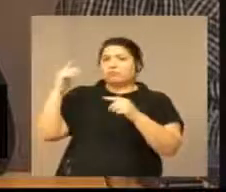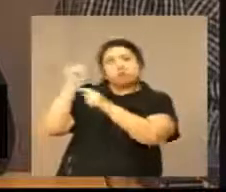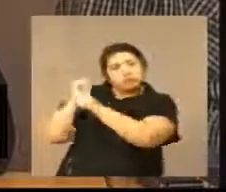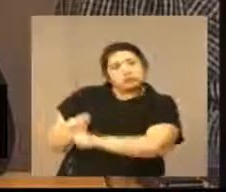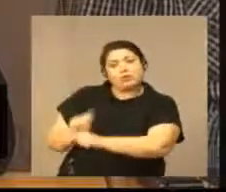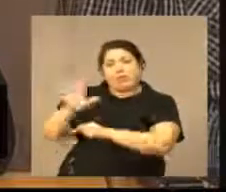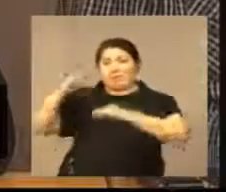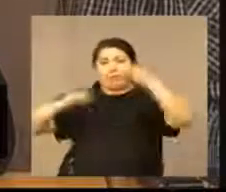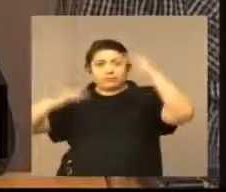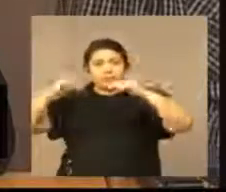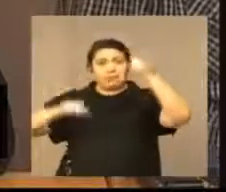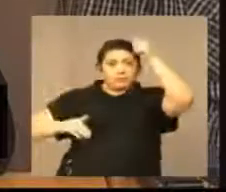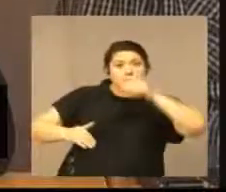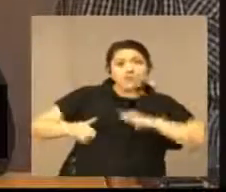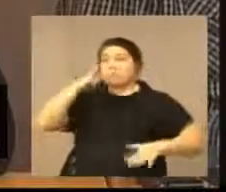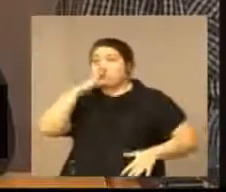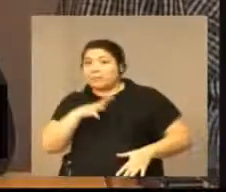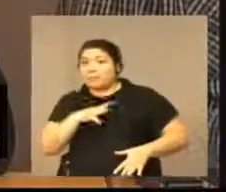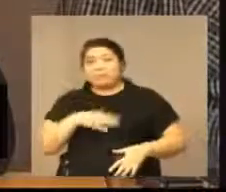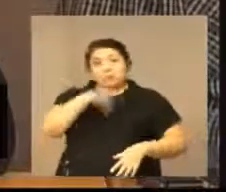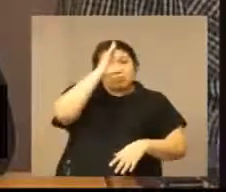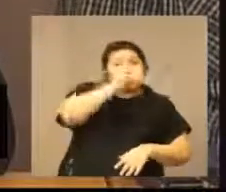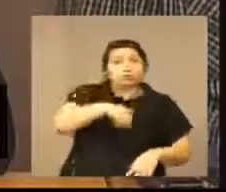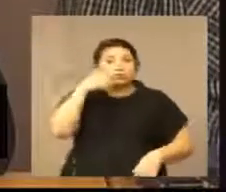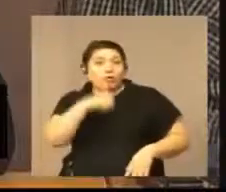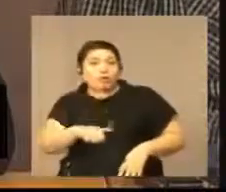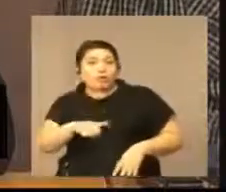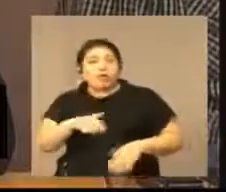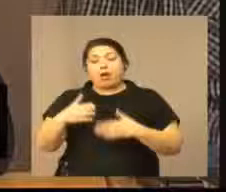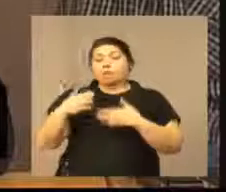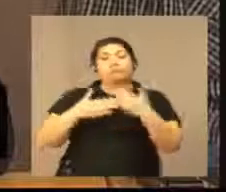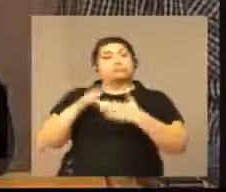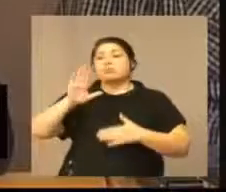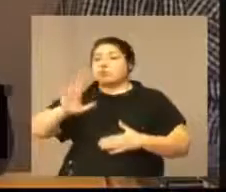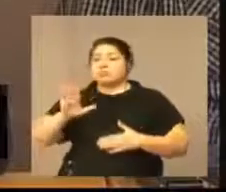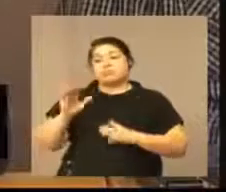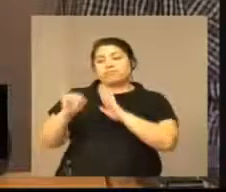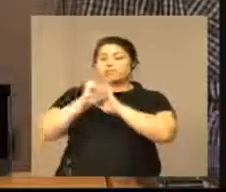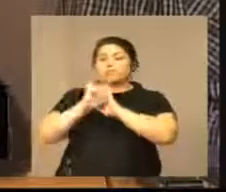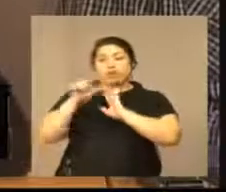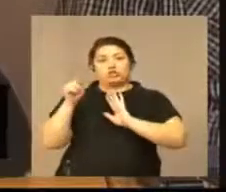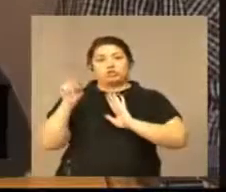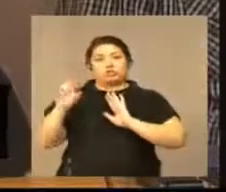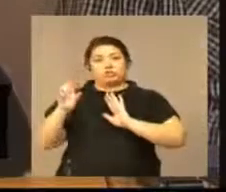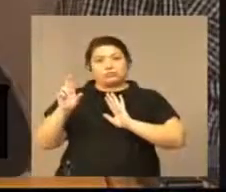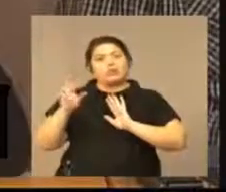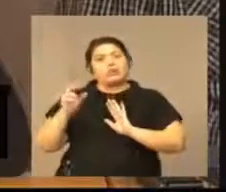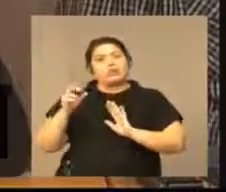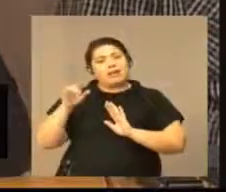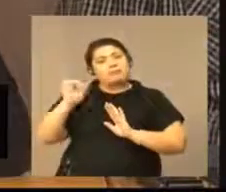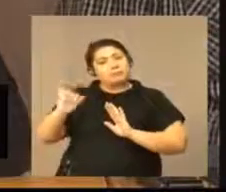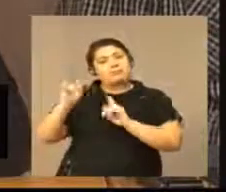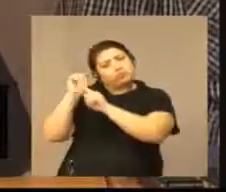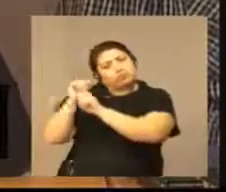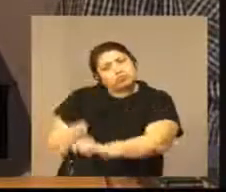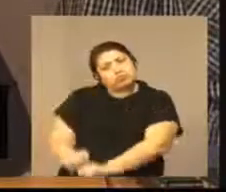women, boys and girls, and those along the gender continuum that existed in our communities